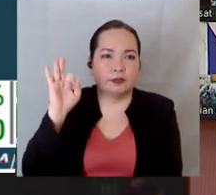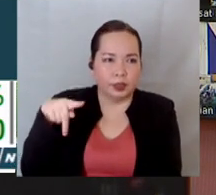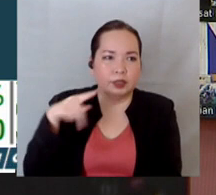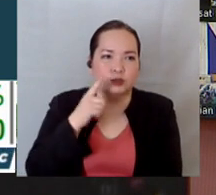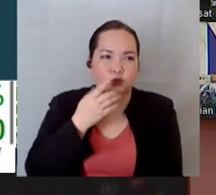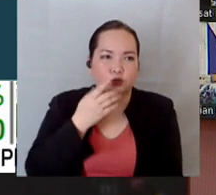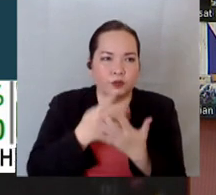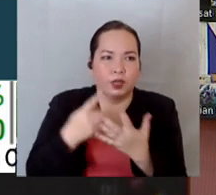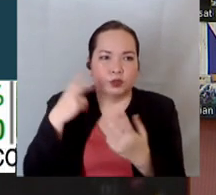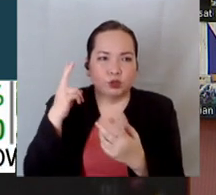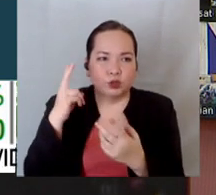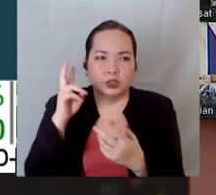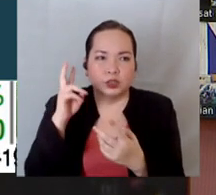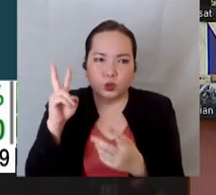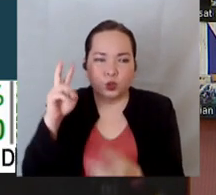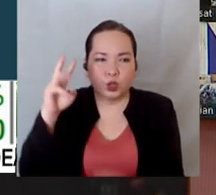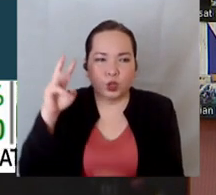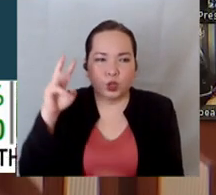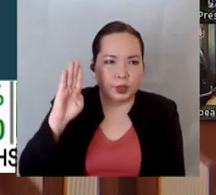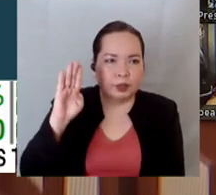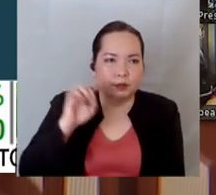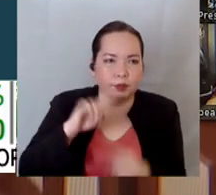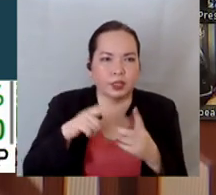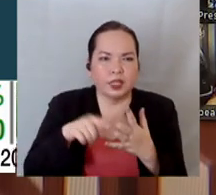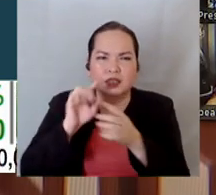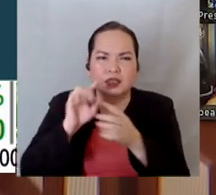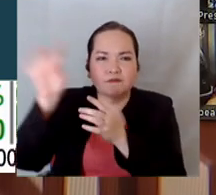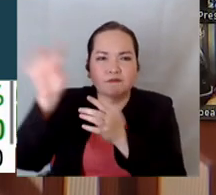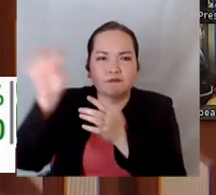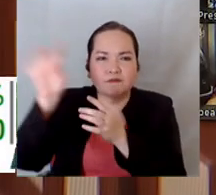this VSAT are placed in very remote areas. The